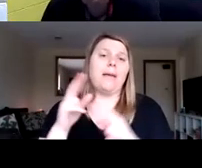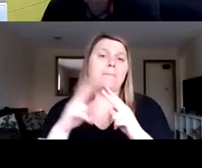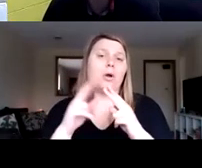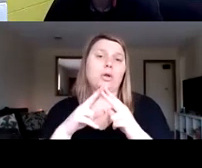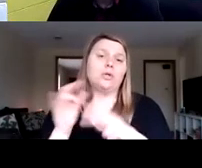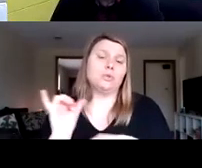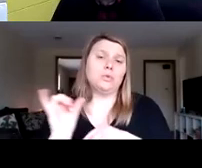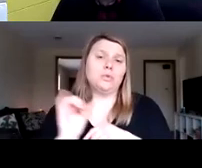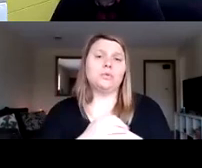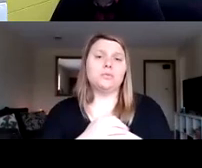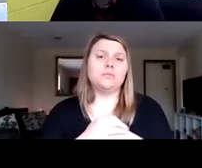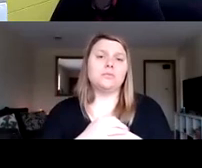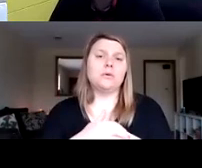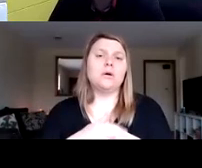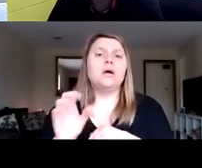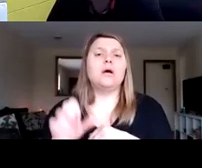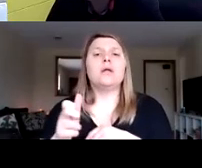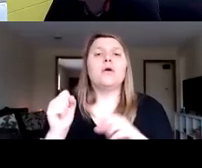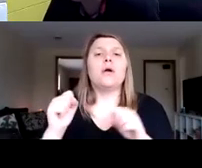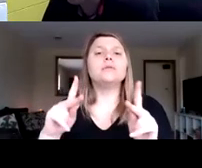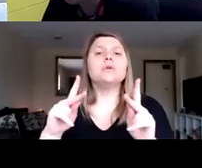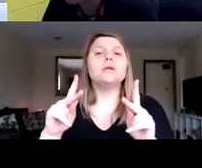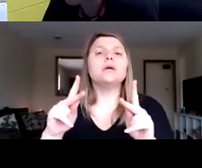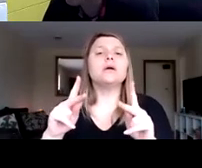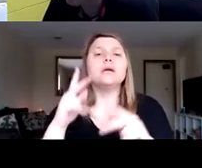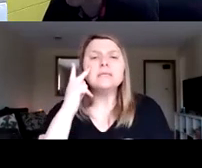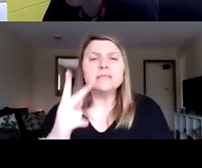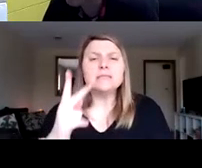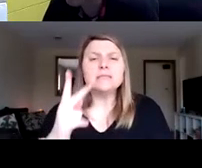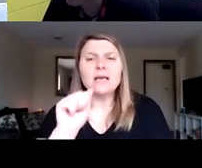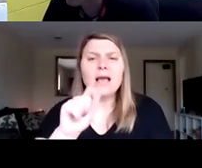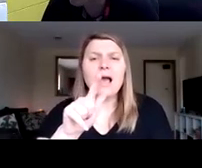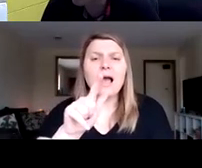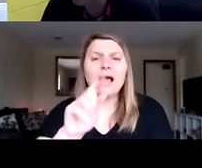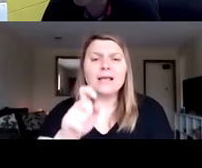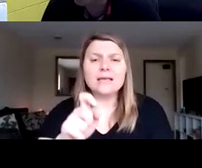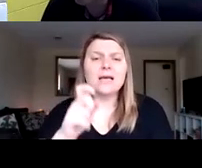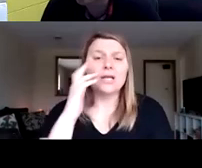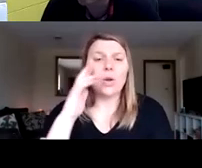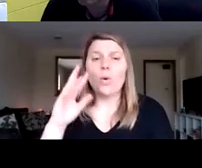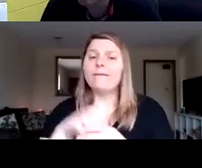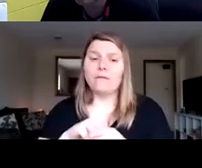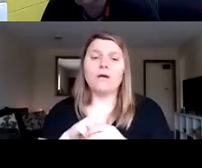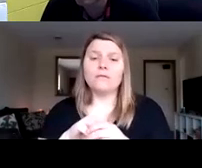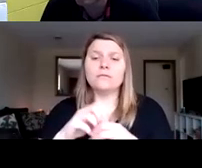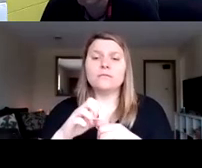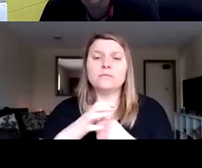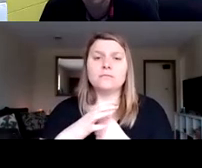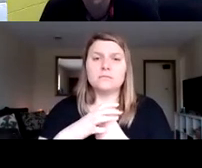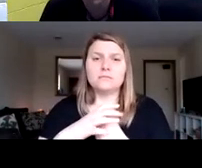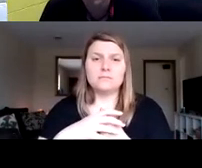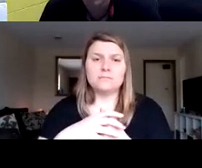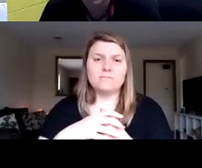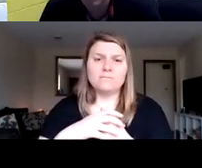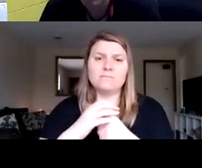So another opportunity, I think I see Alex on there, who I know is really involved in the